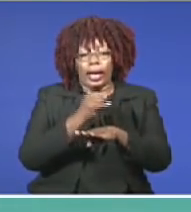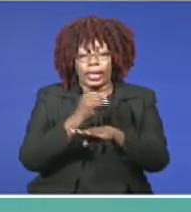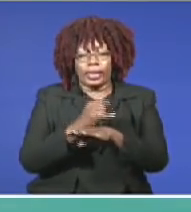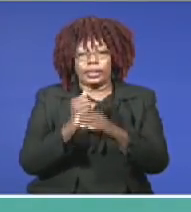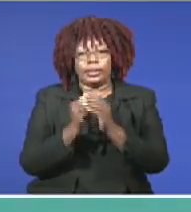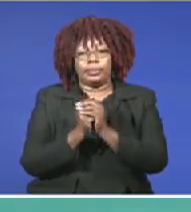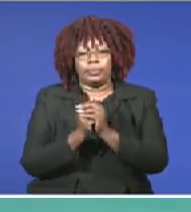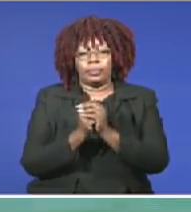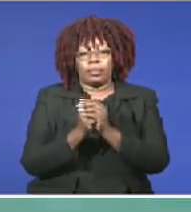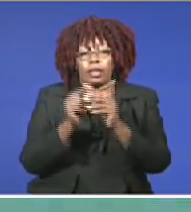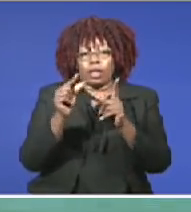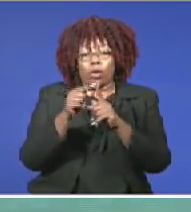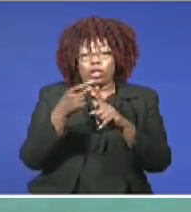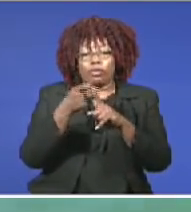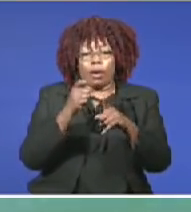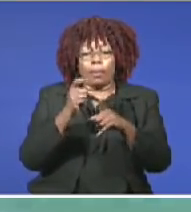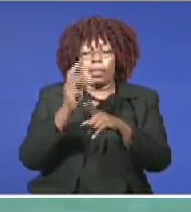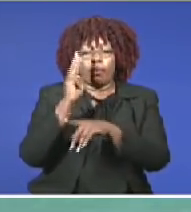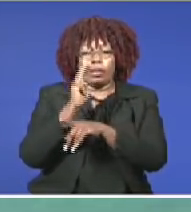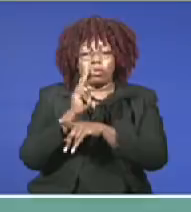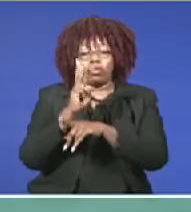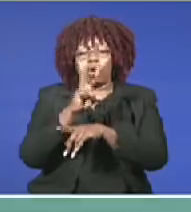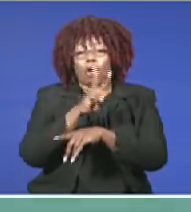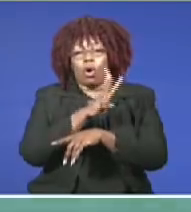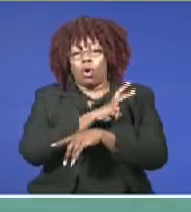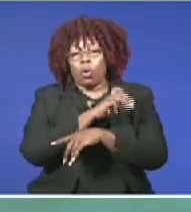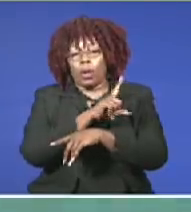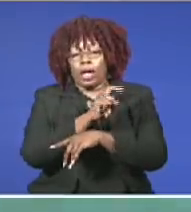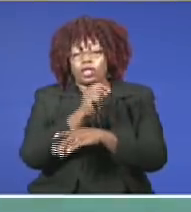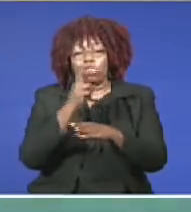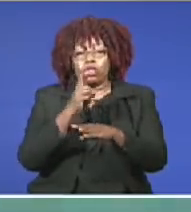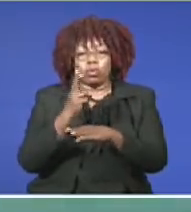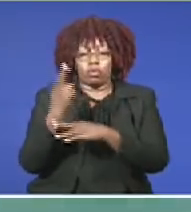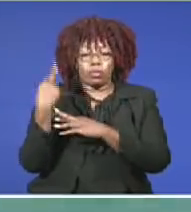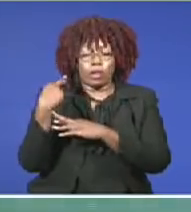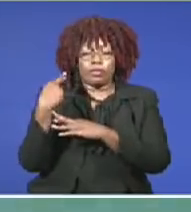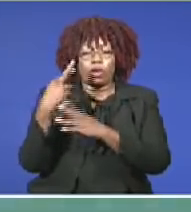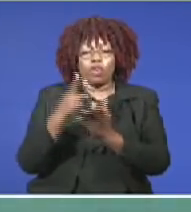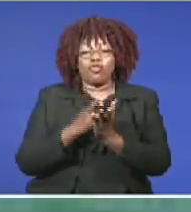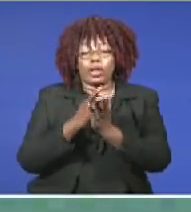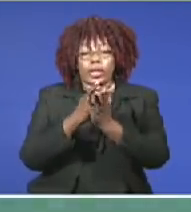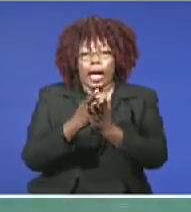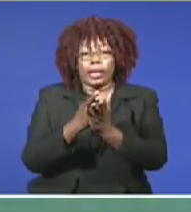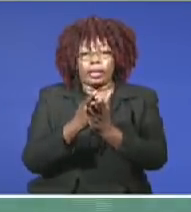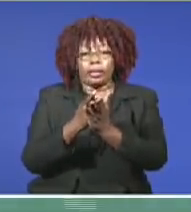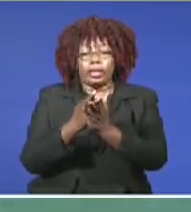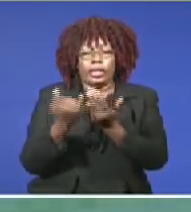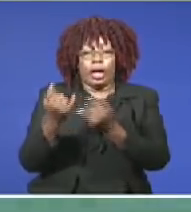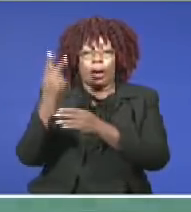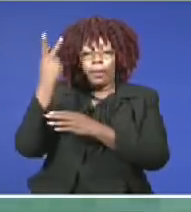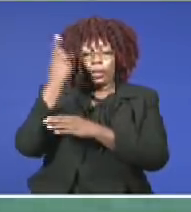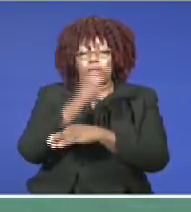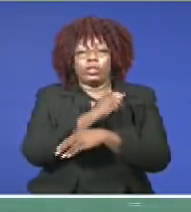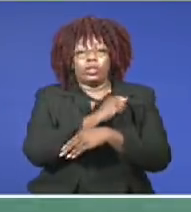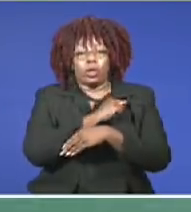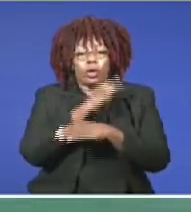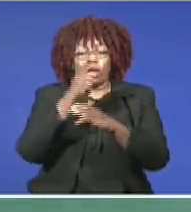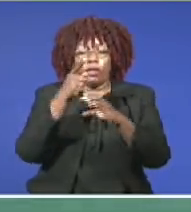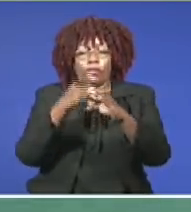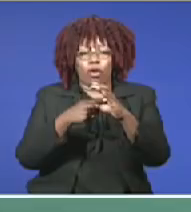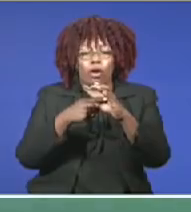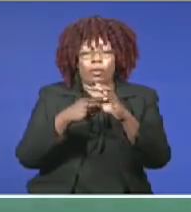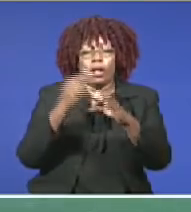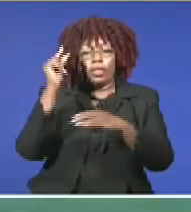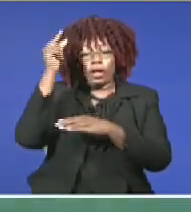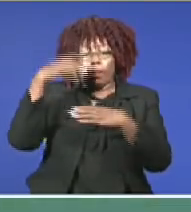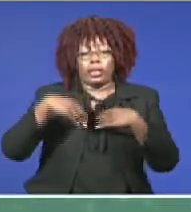Echoing the words of Minister Wells, who is responsible for regattas, Deputy Prime Minister the Honorable Peter Turnquest reaffirmed the government's